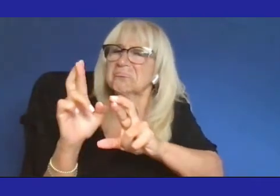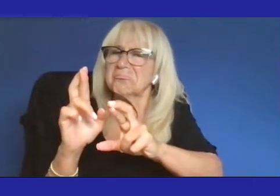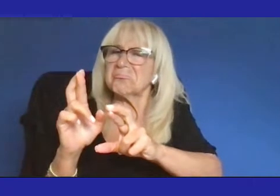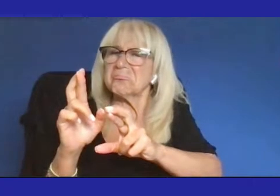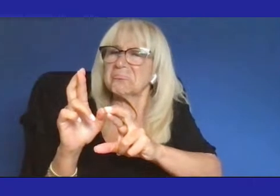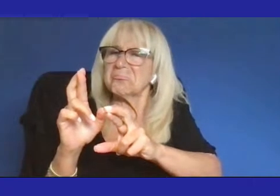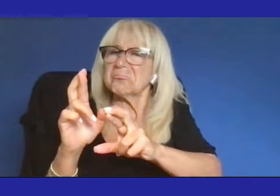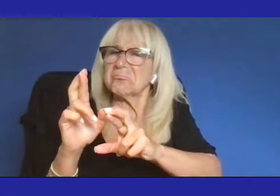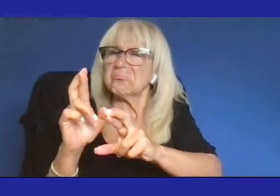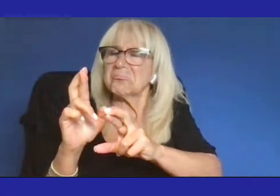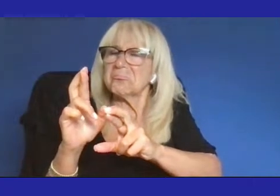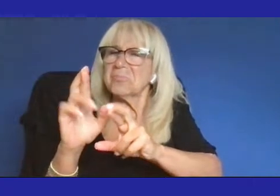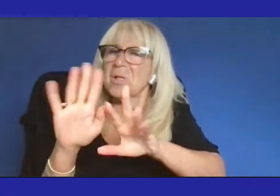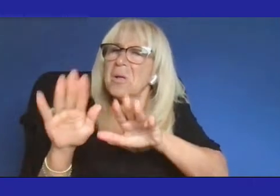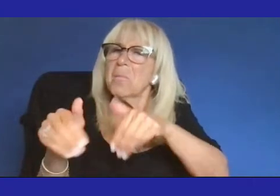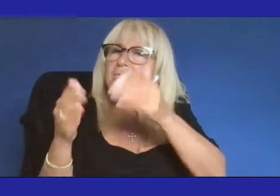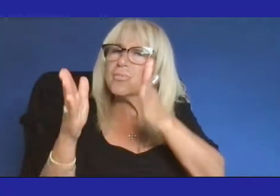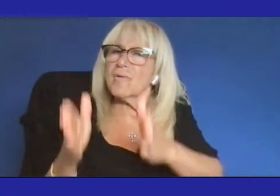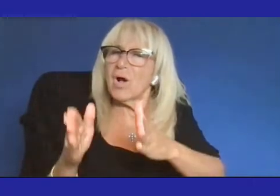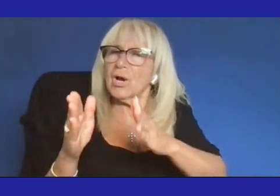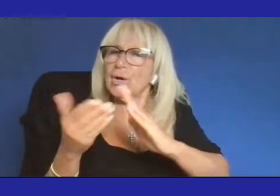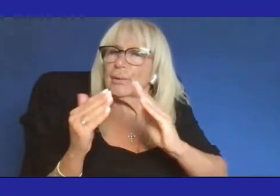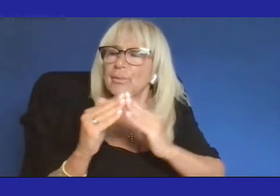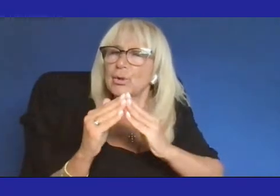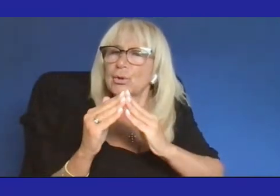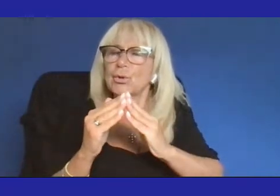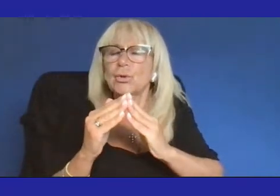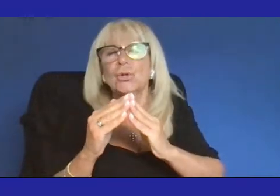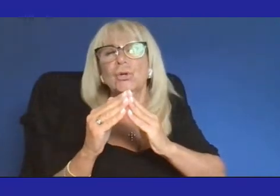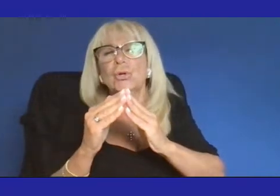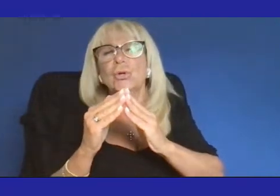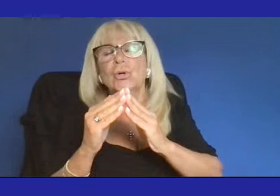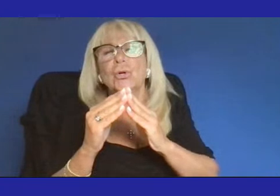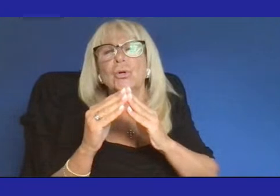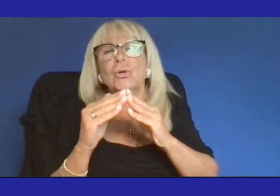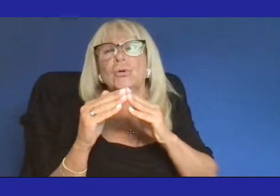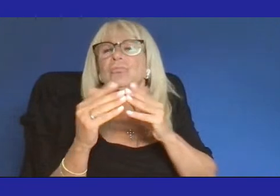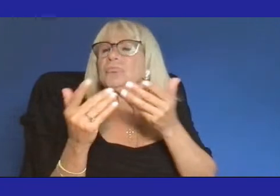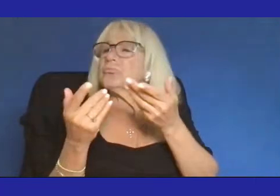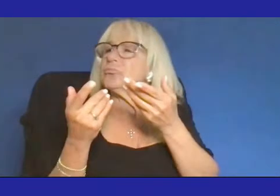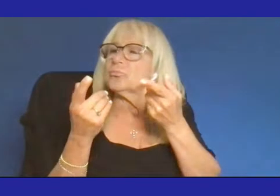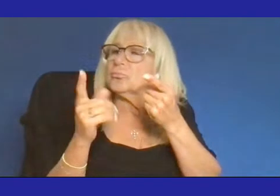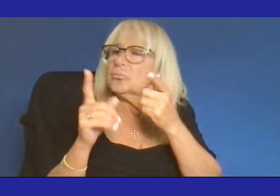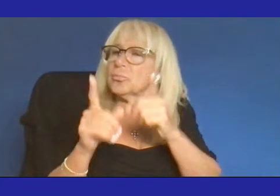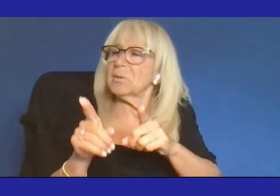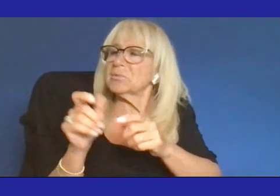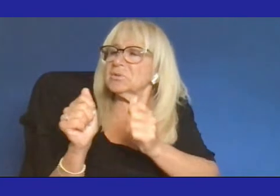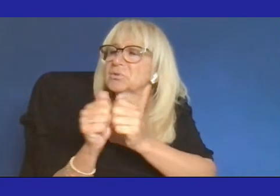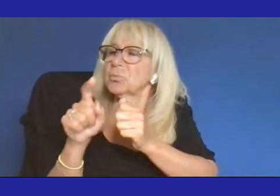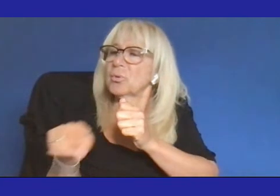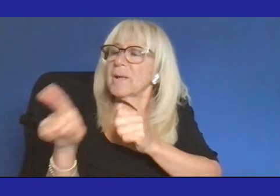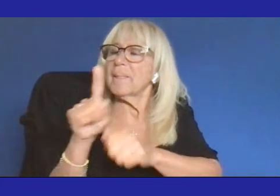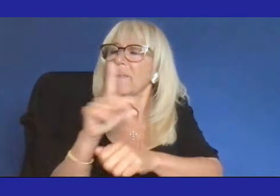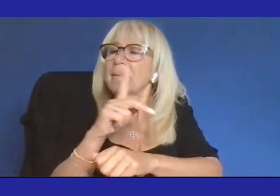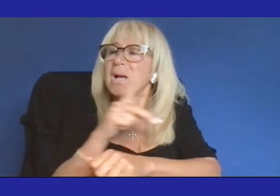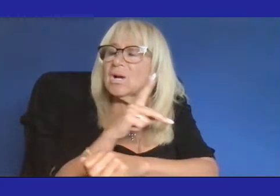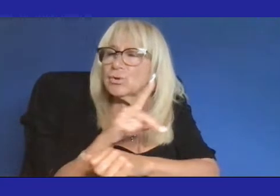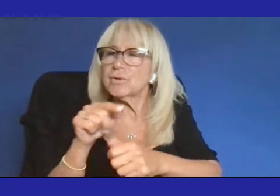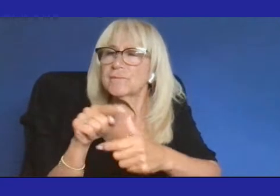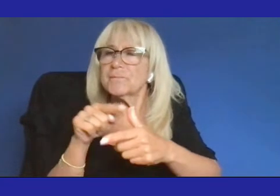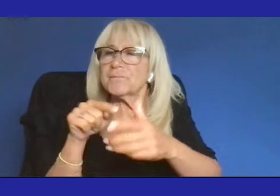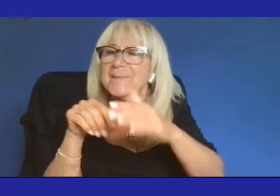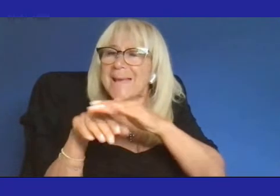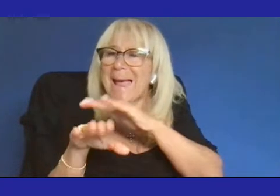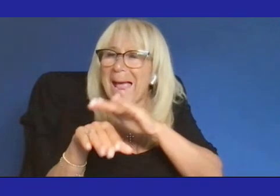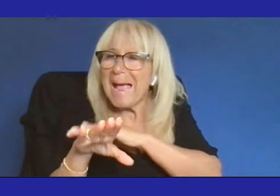community. The procedures that are commonly performed on this population of patients include access